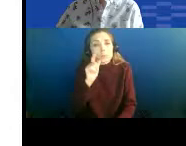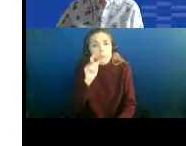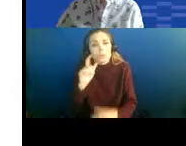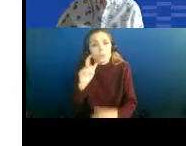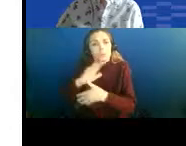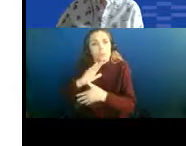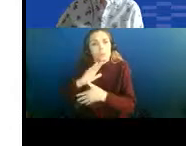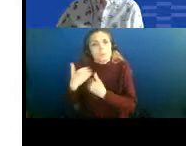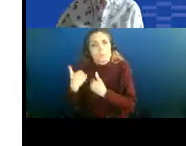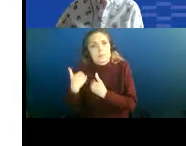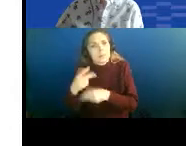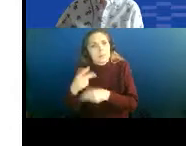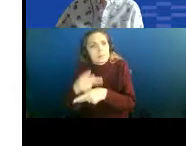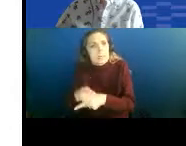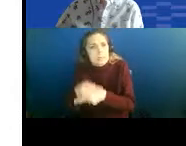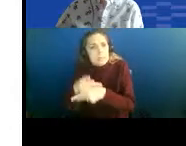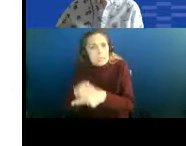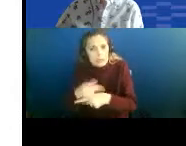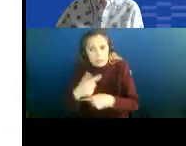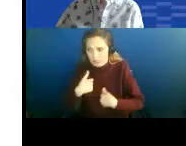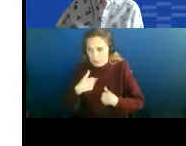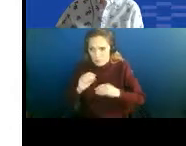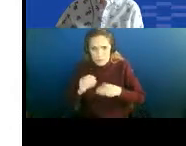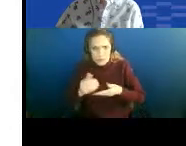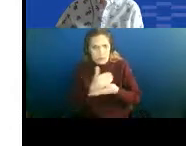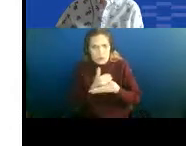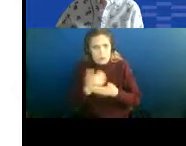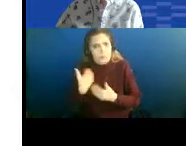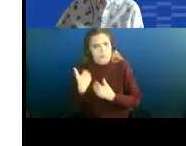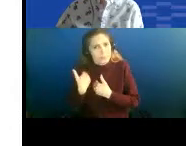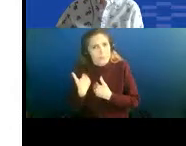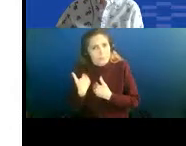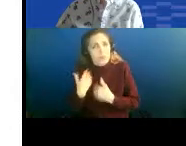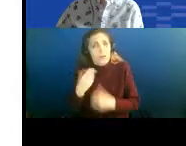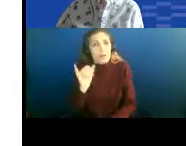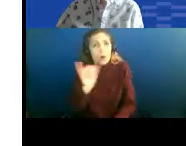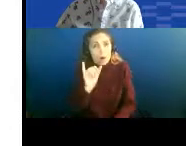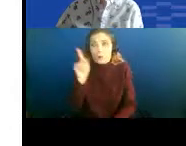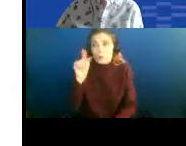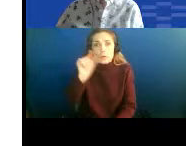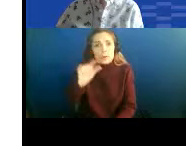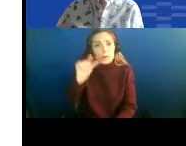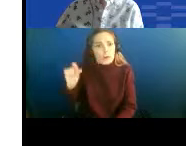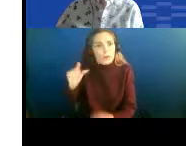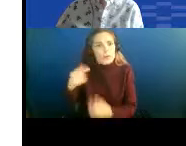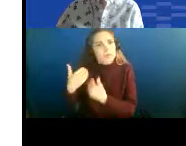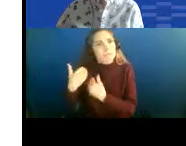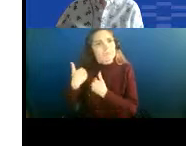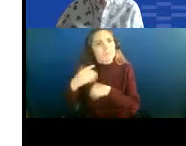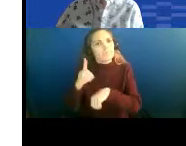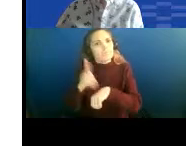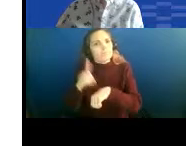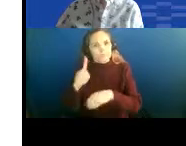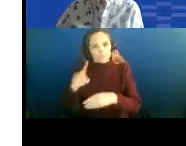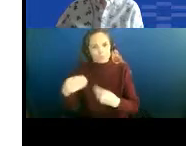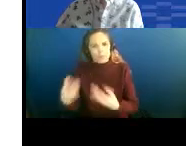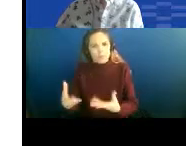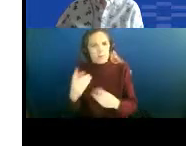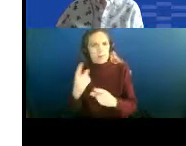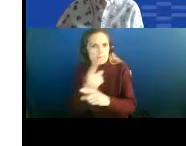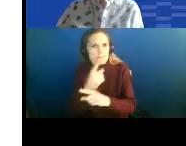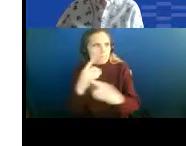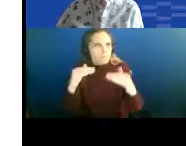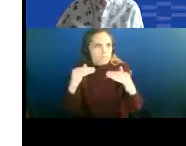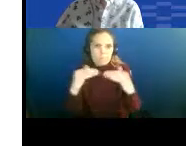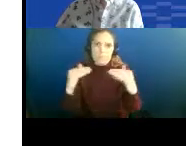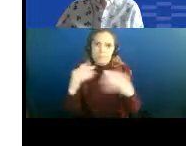medical professionals, and others to provide equitable and comprehensive support and care is compromised,